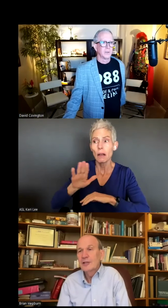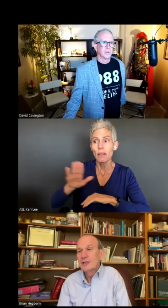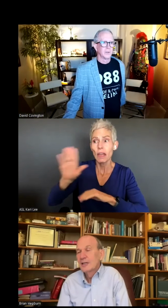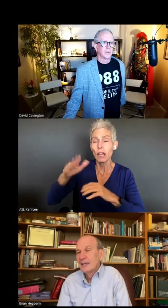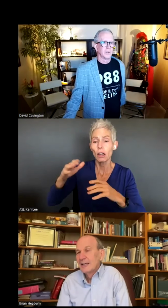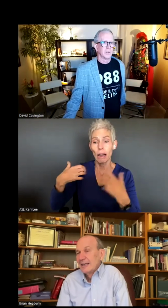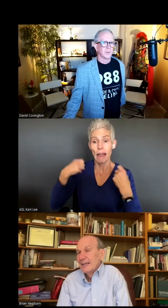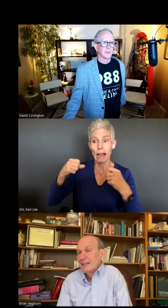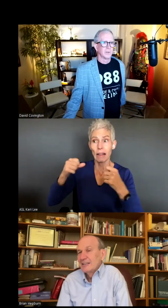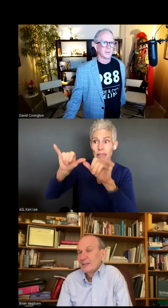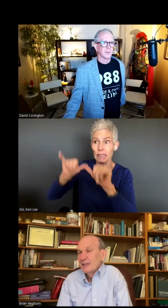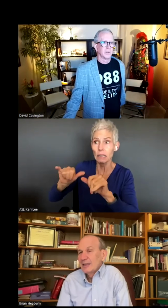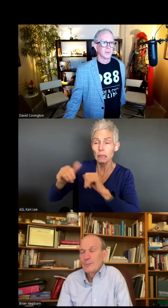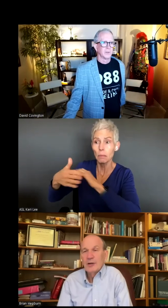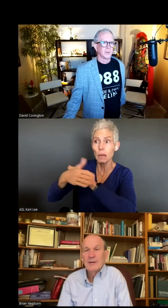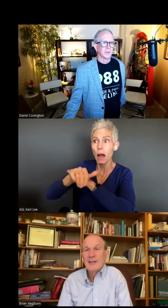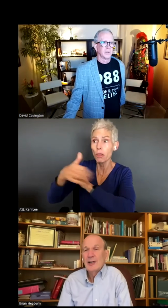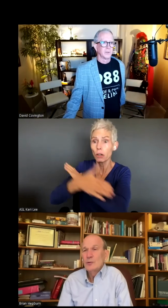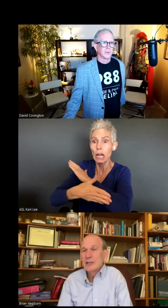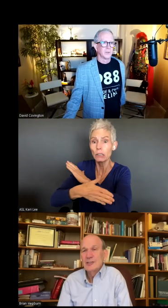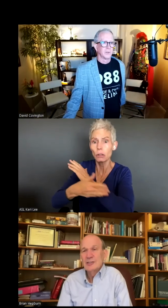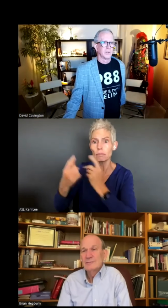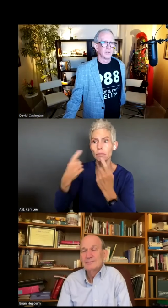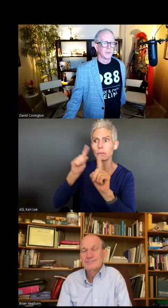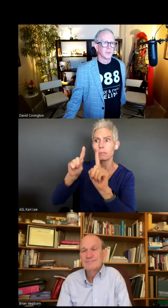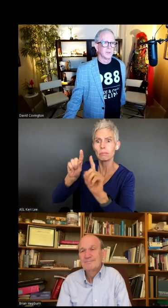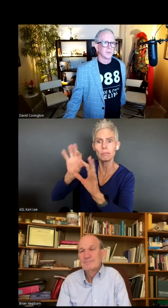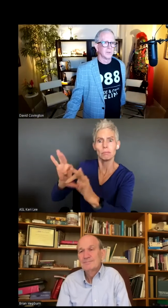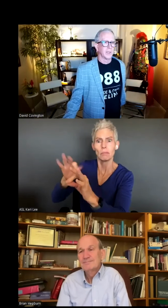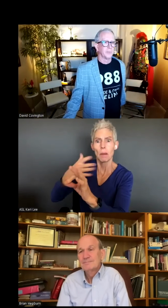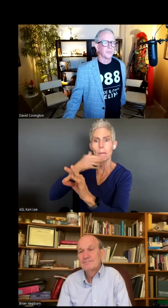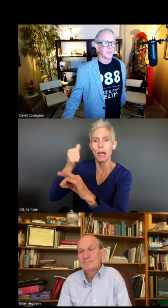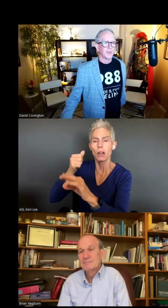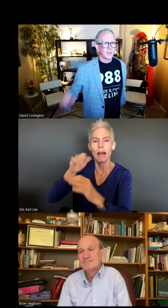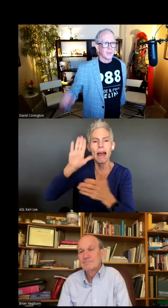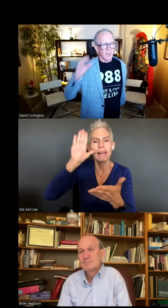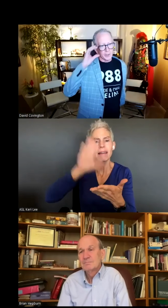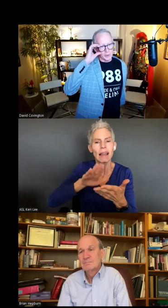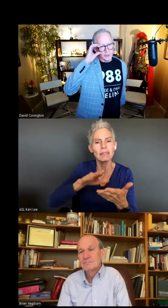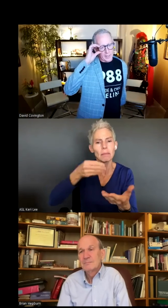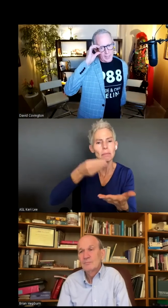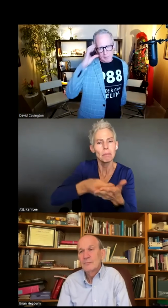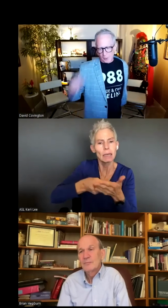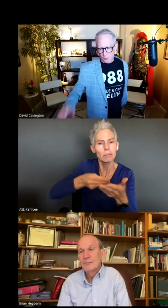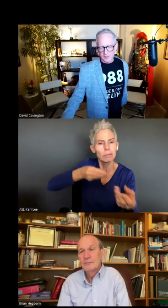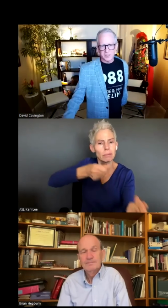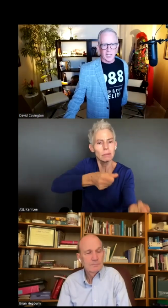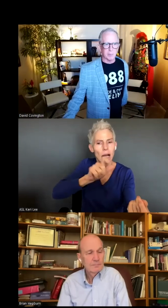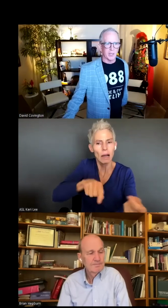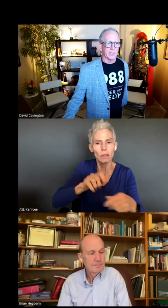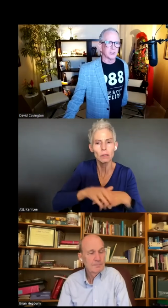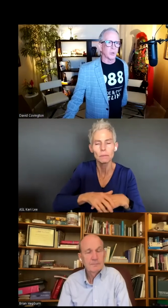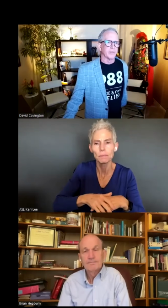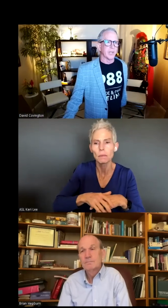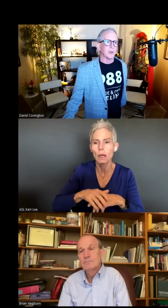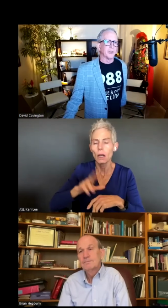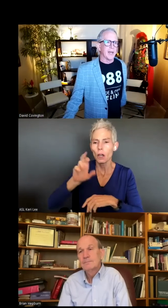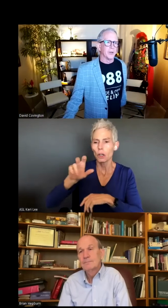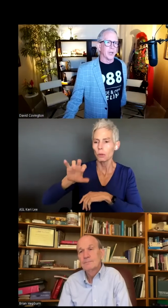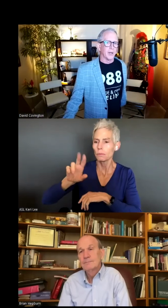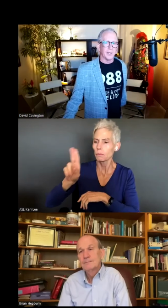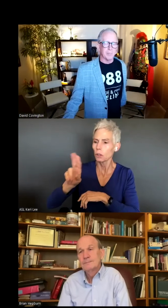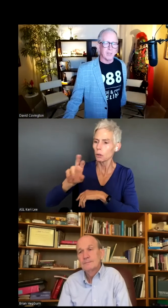costly. I think that's part of the outrage. Yeah. United came out with a statement and sort of